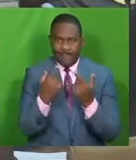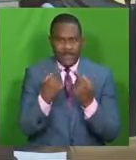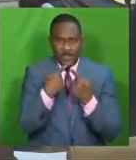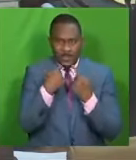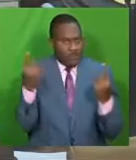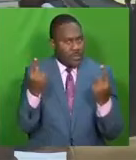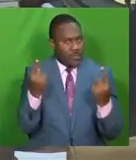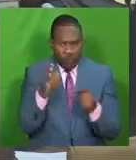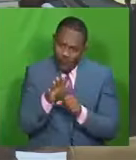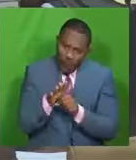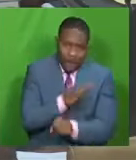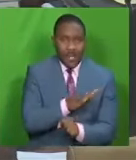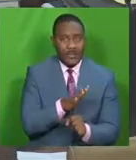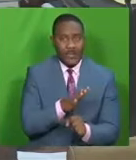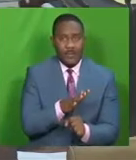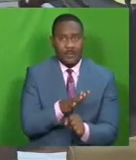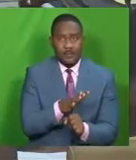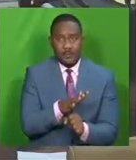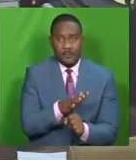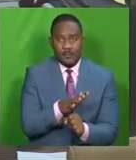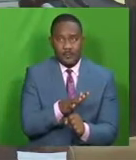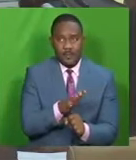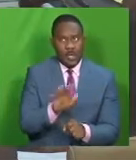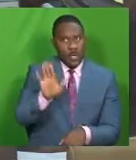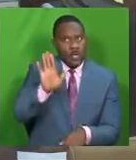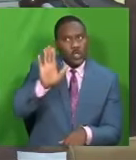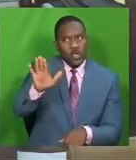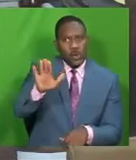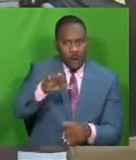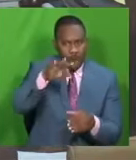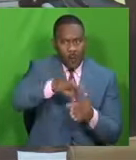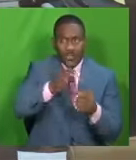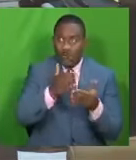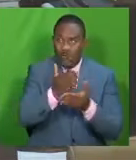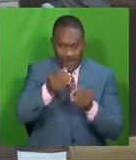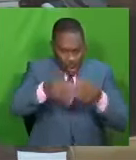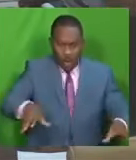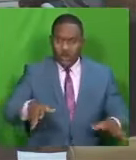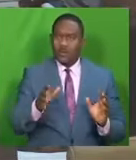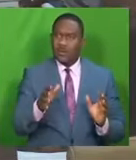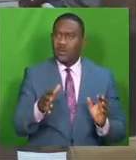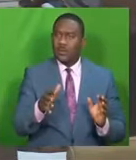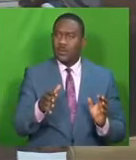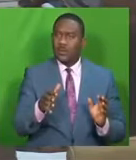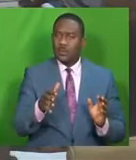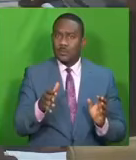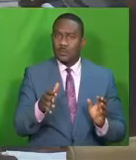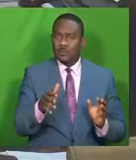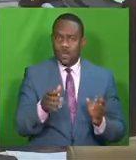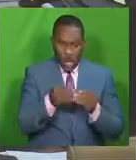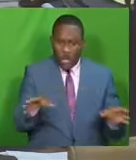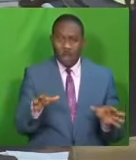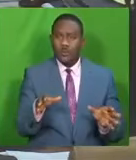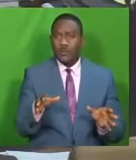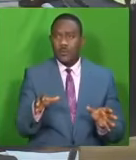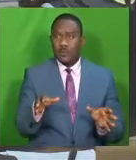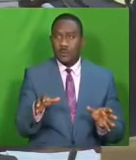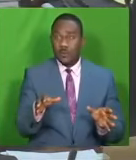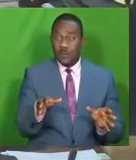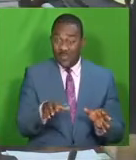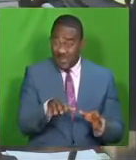expressly that you lose your original vote. That original vote is accorded to